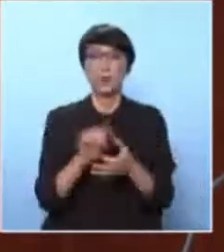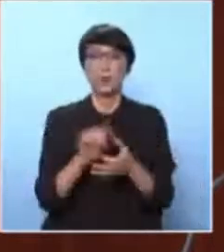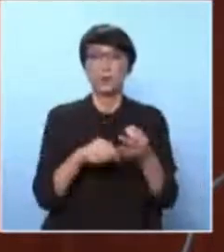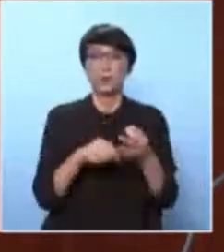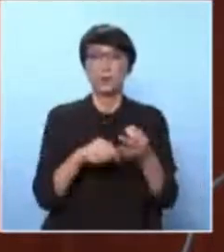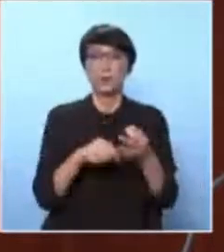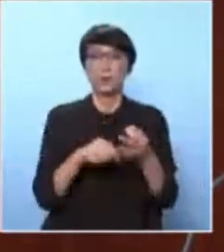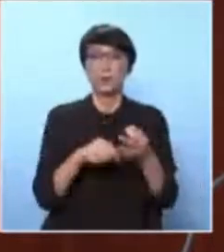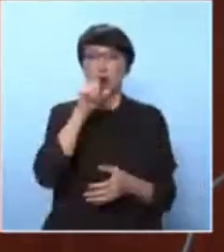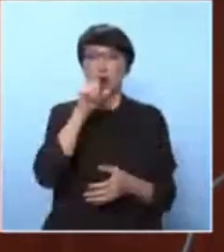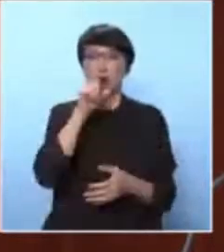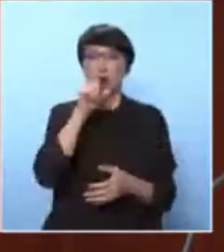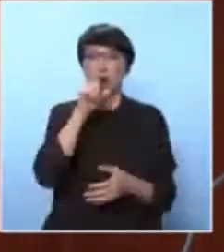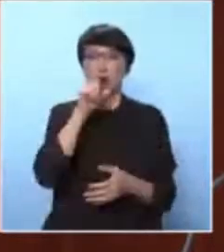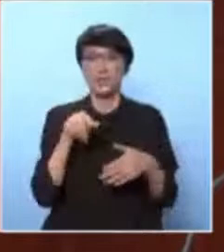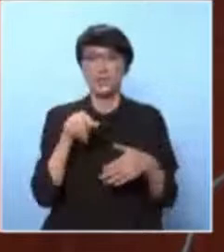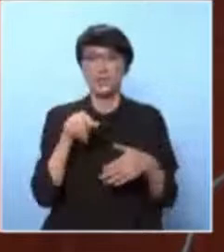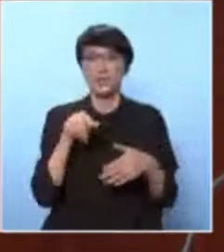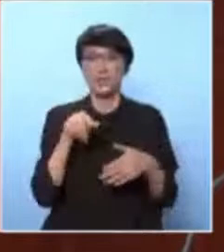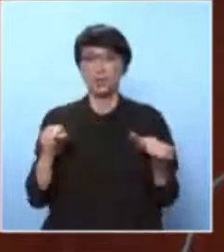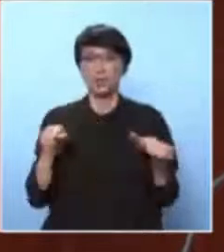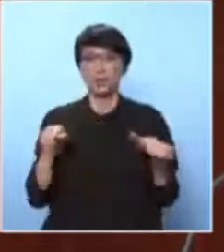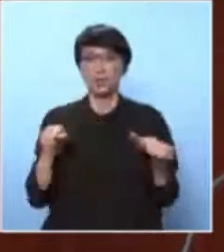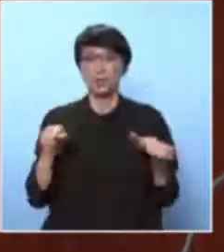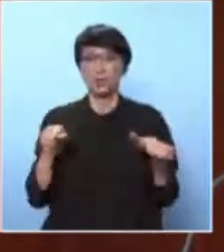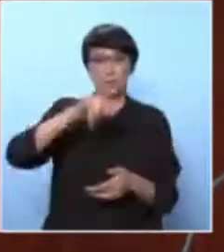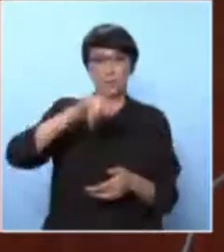a joint venture led by Cainiao Network.